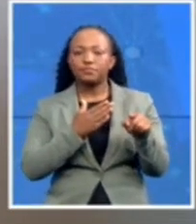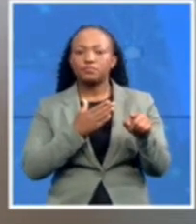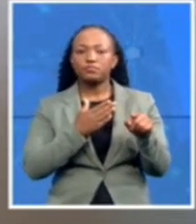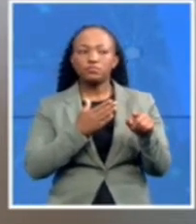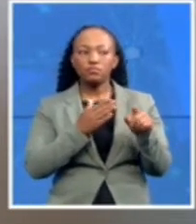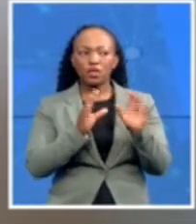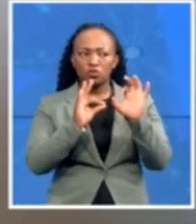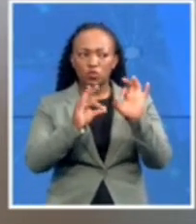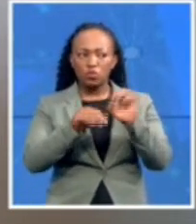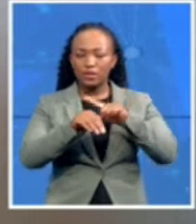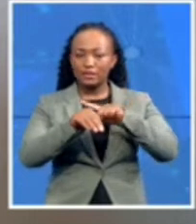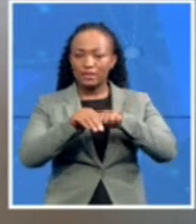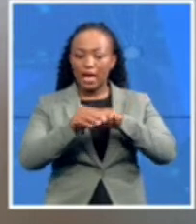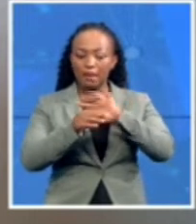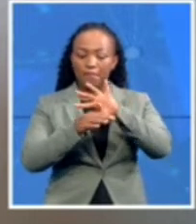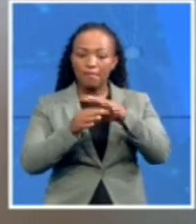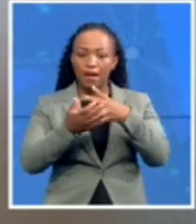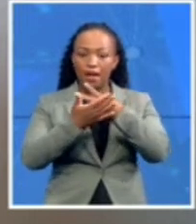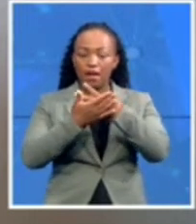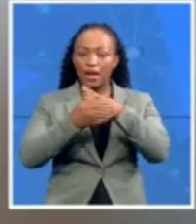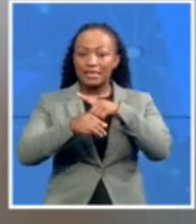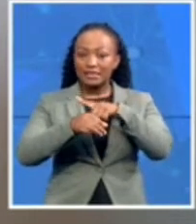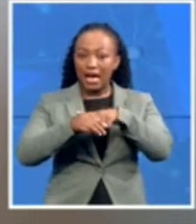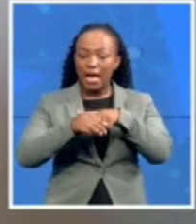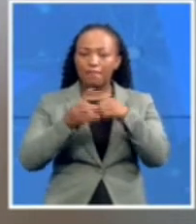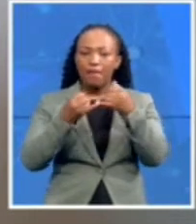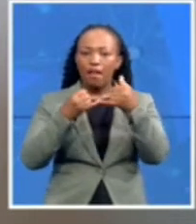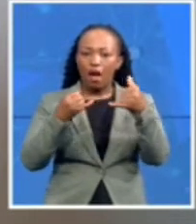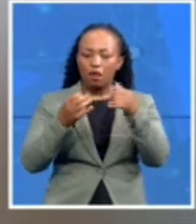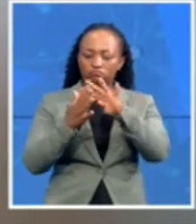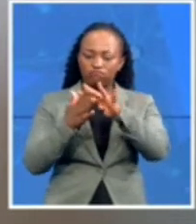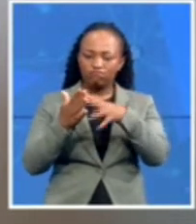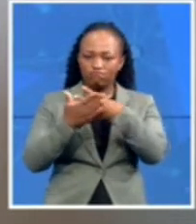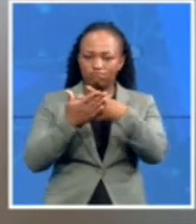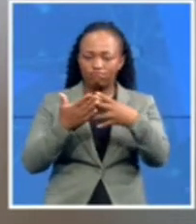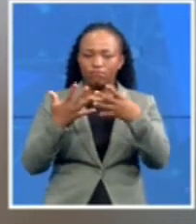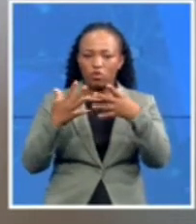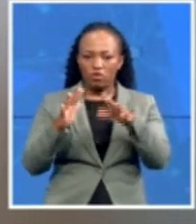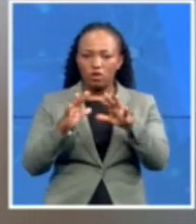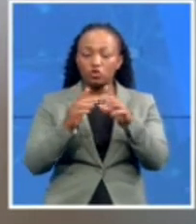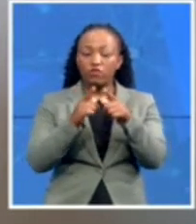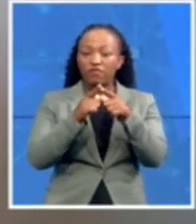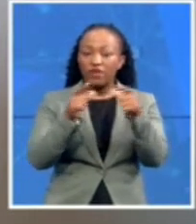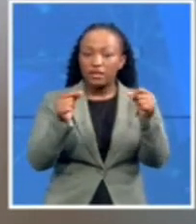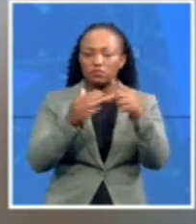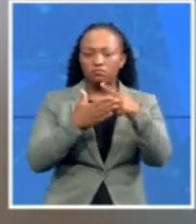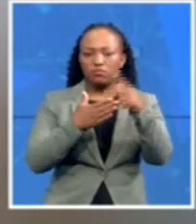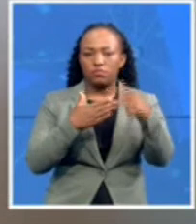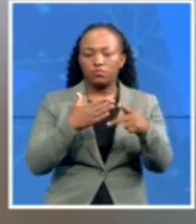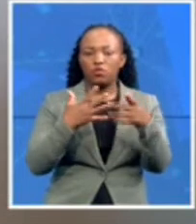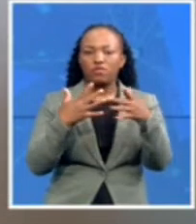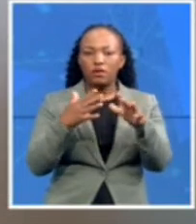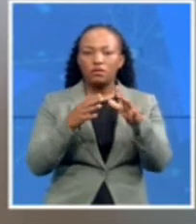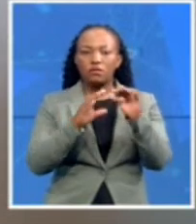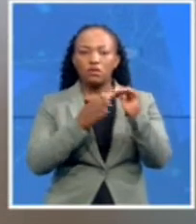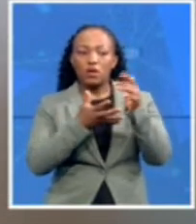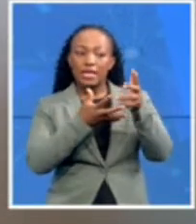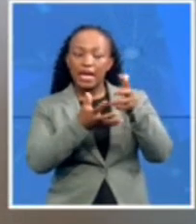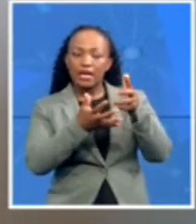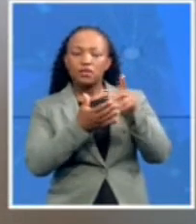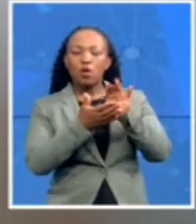complete this project. We have engaged with the contractor, Framatome, to ensure that they